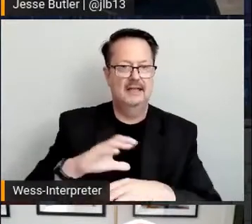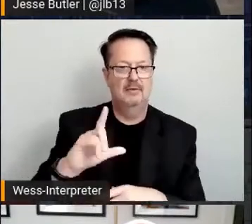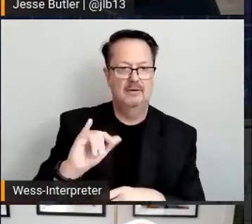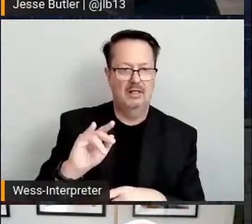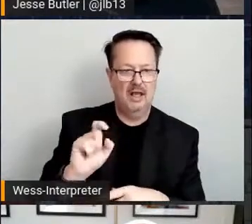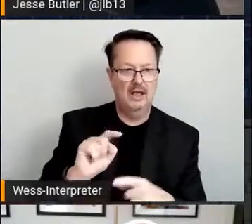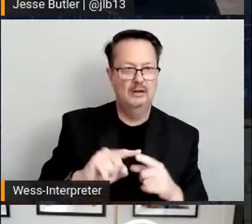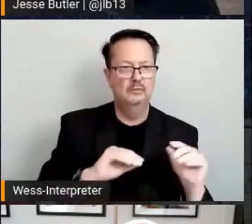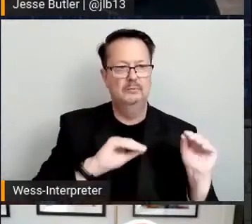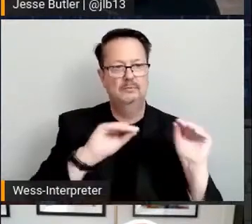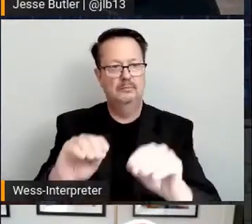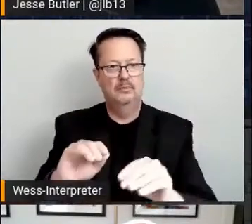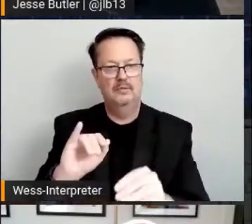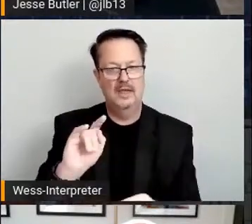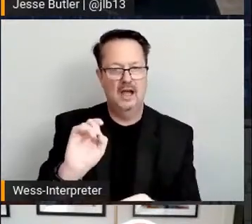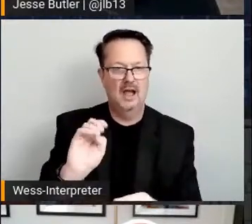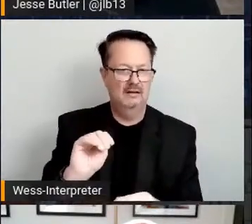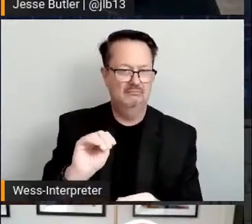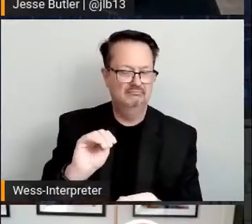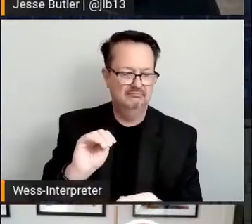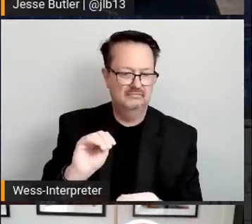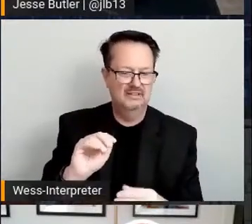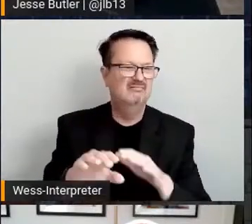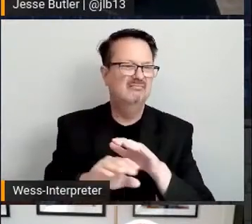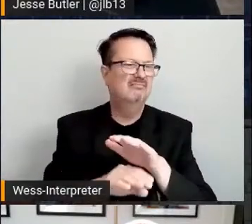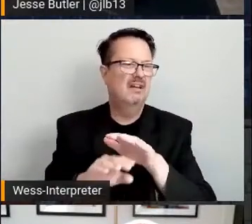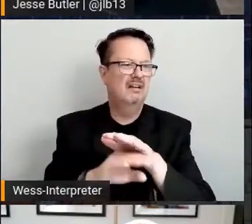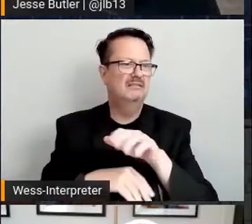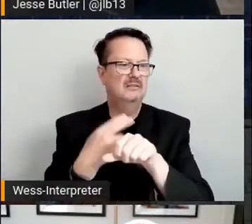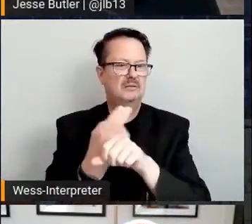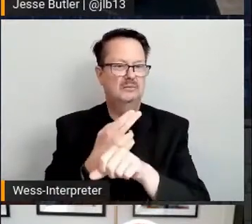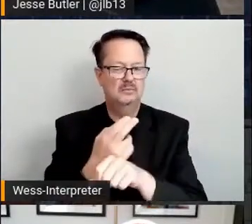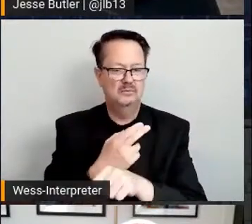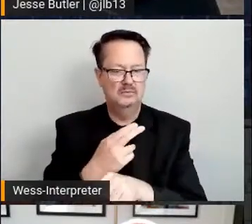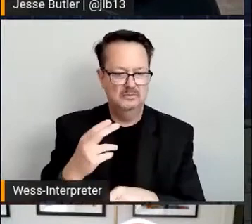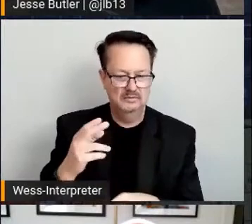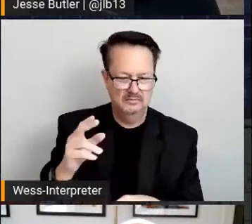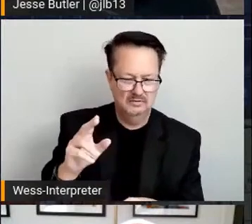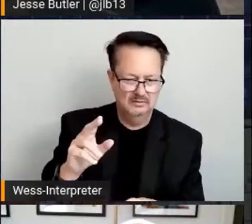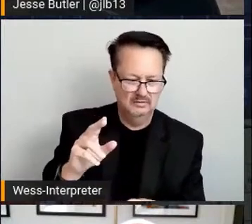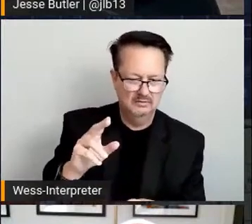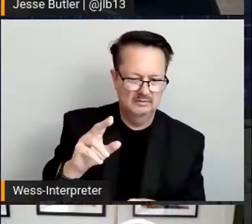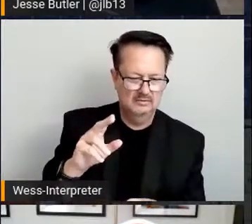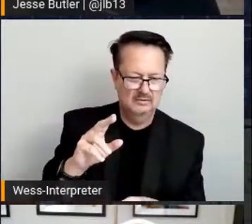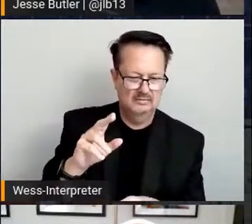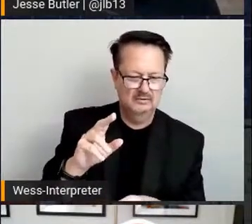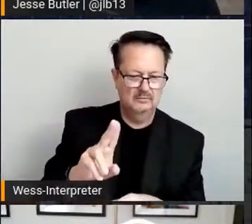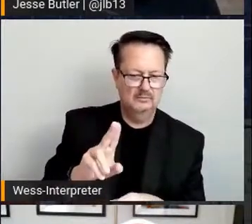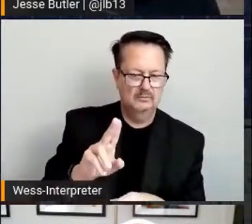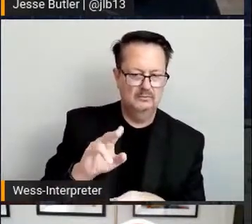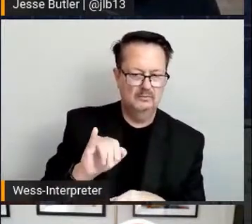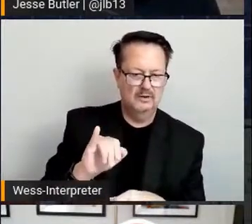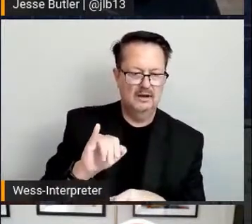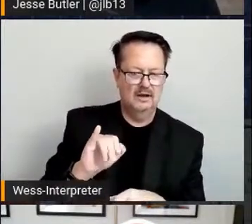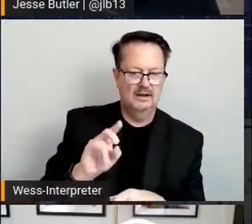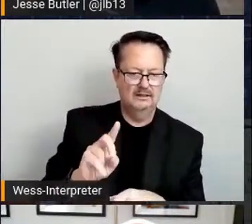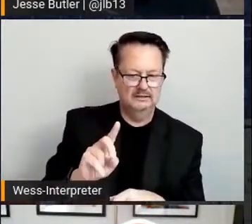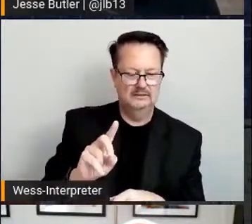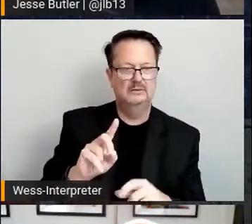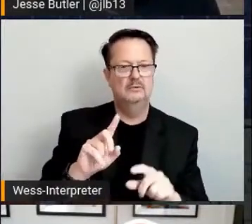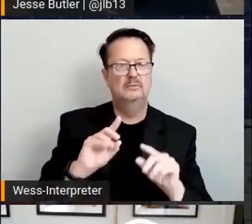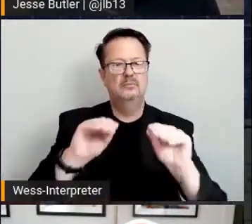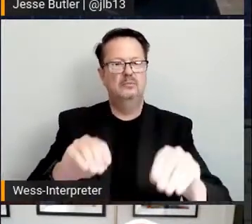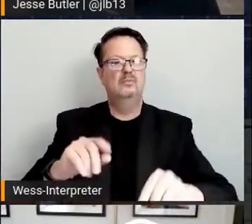item in it. And it's basically using a UID generator to just put random UIDs in the